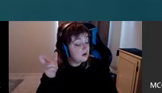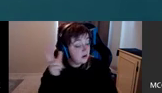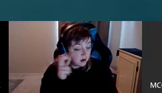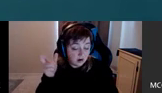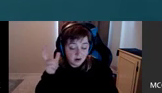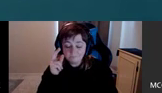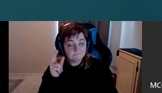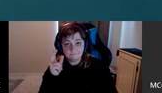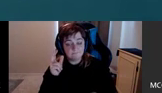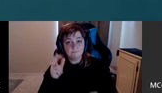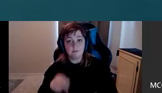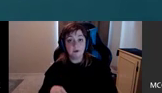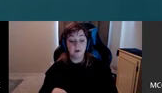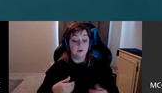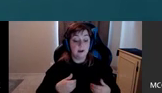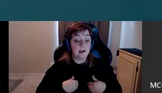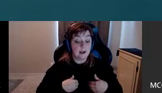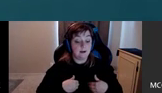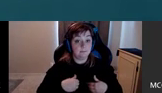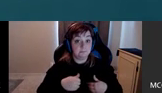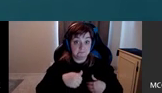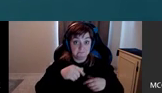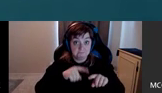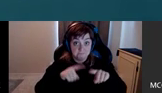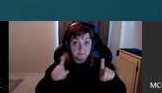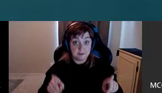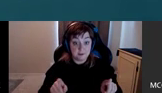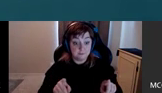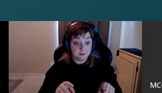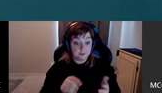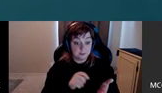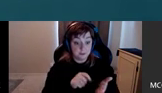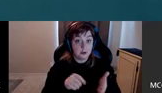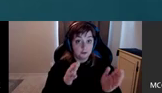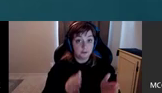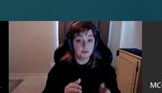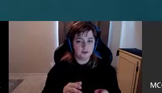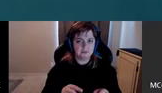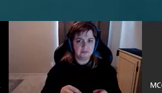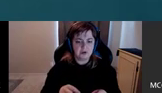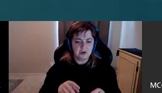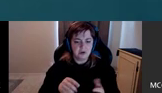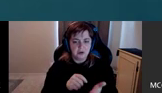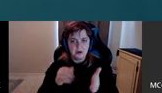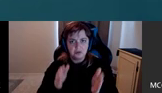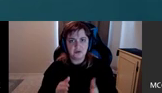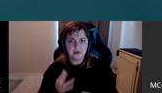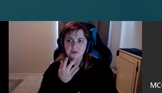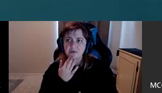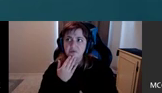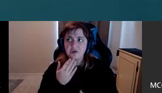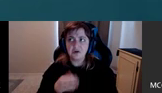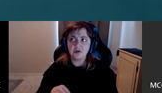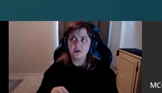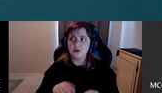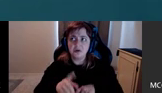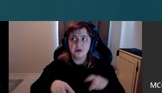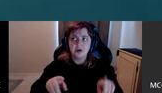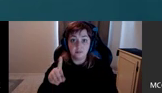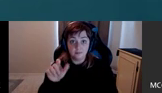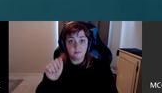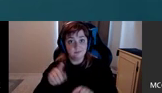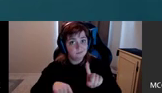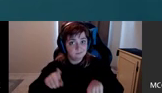And we have diverse authors for that. So diversity of color, diversity of background, diversity of cultures, diversity of disabilities. I mean, how